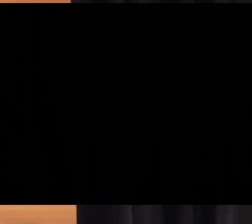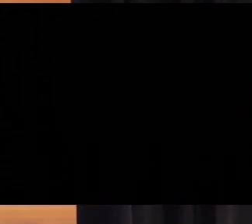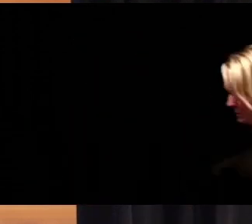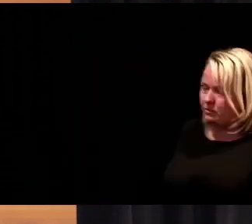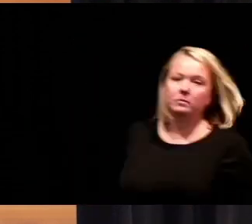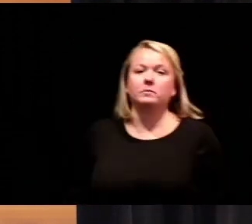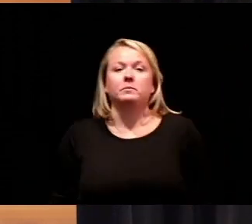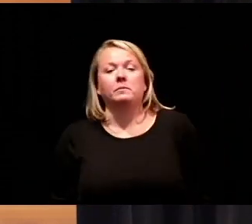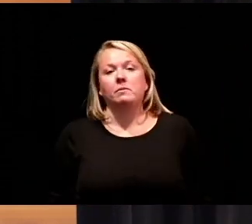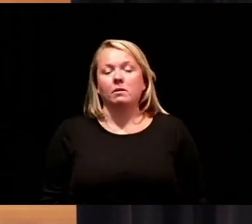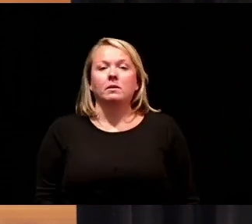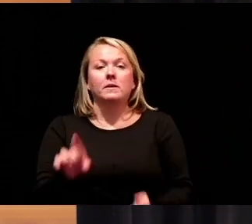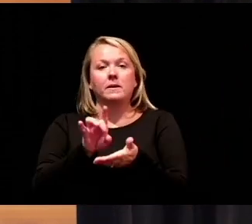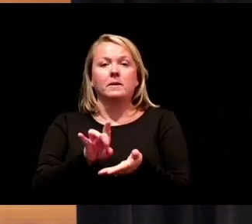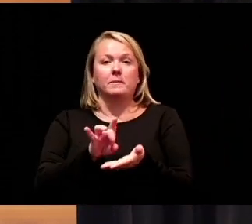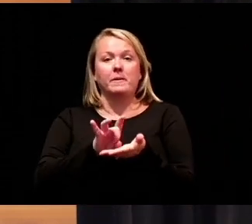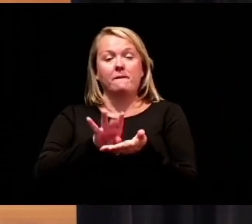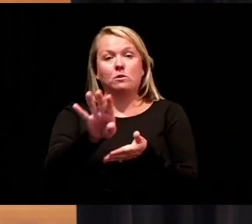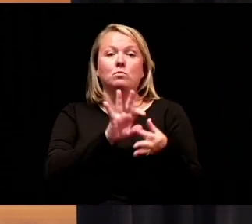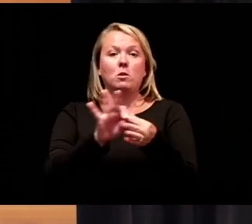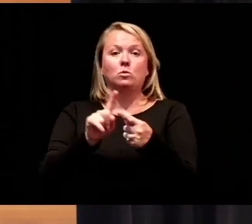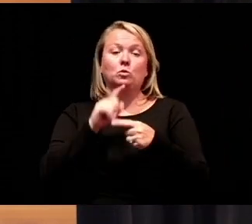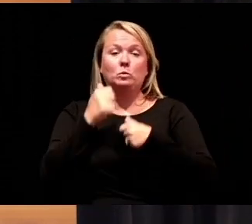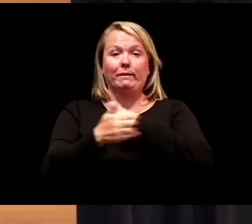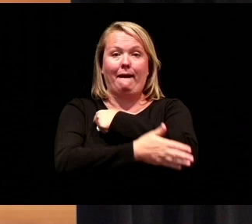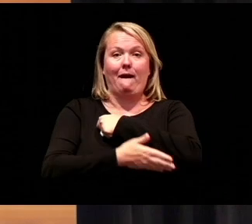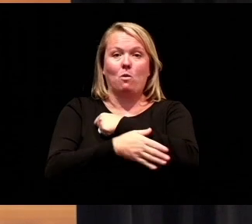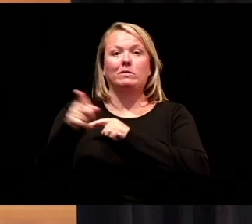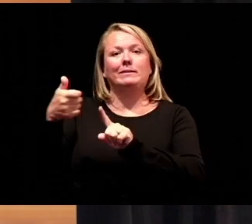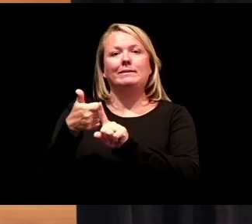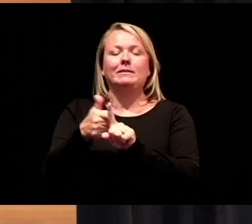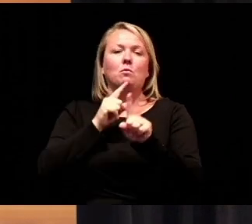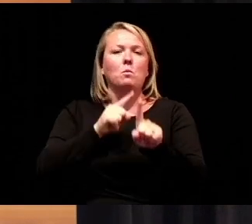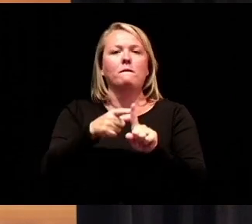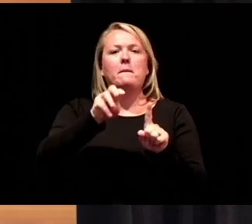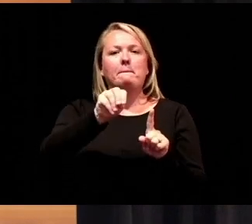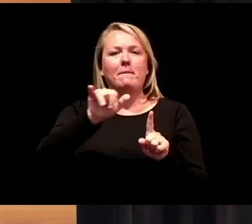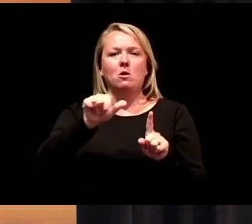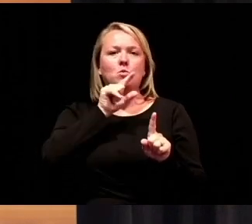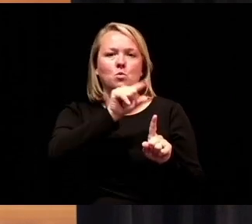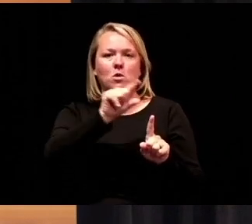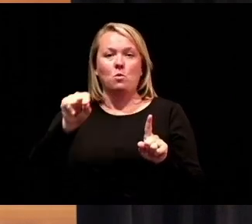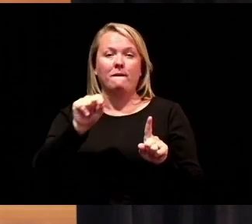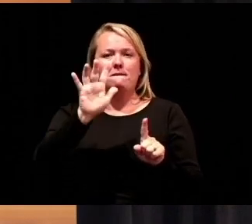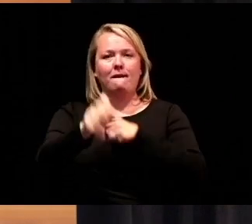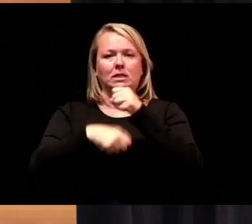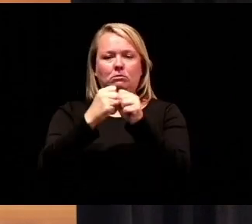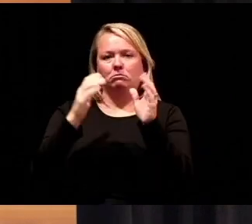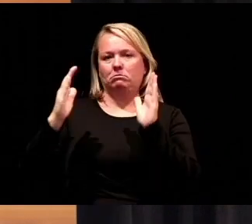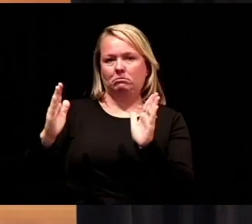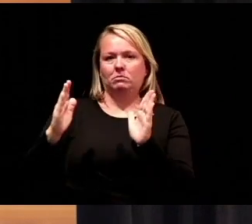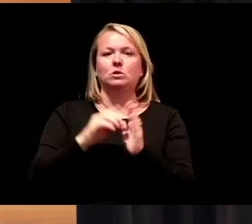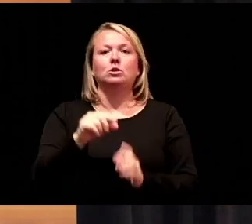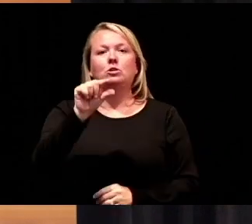made really bad decisions, bad housing decisions, things of that nature, would not be accurate. I stopped asking people, why